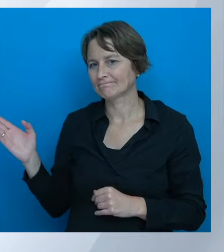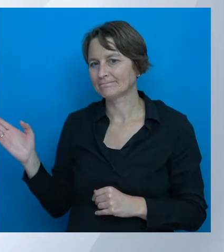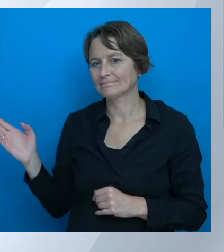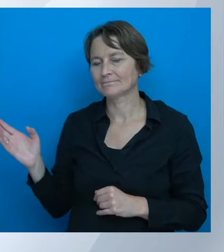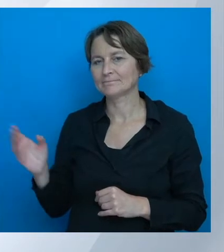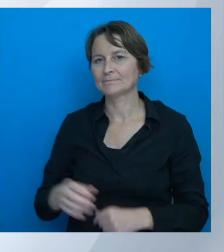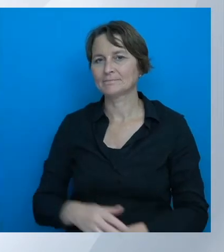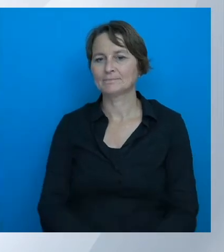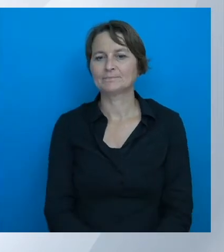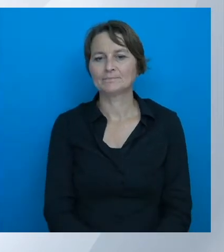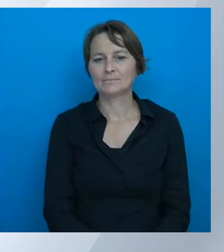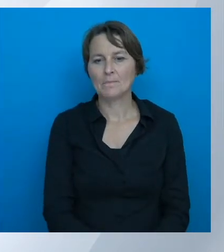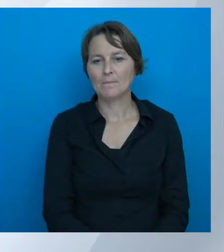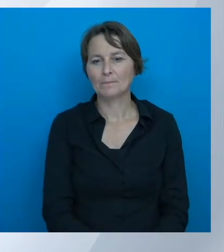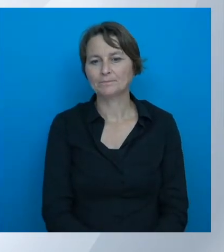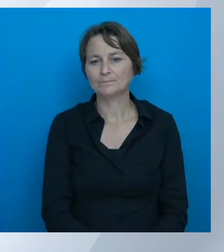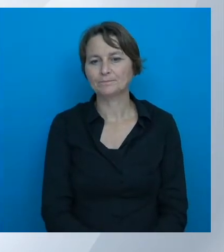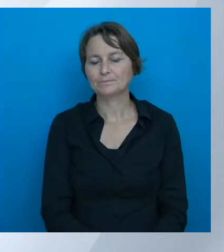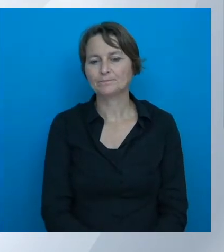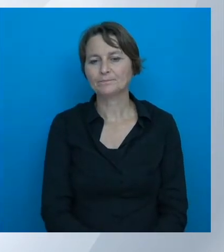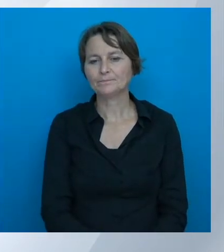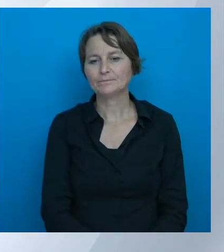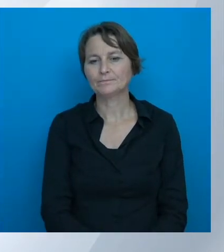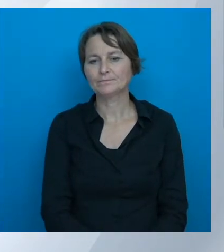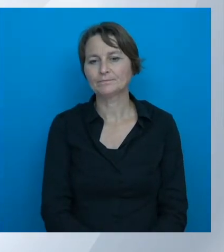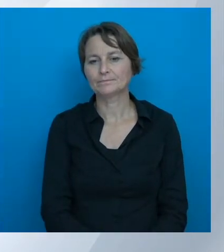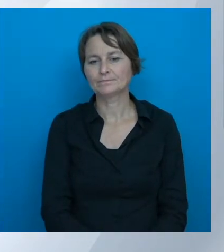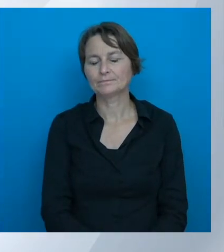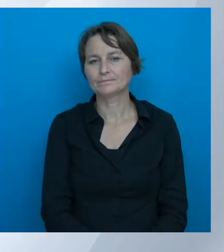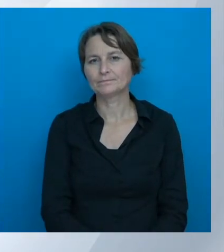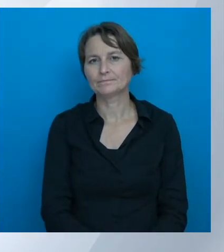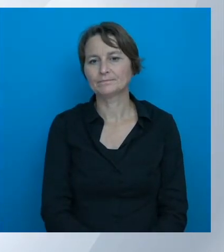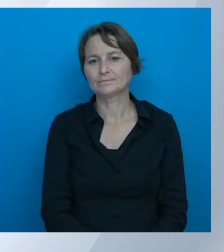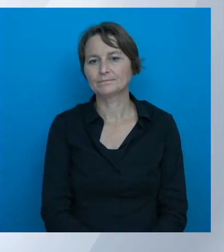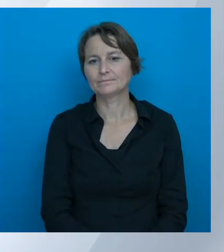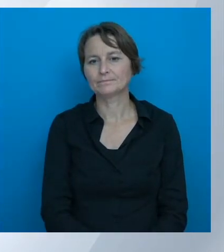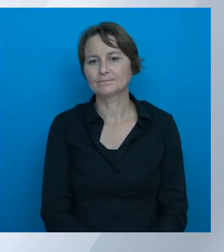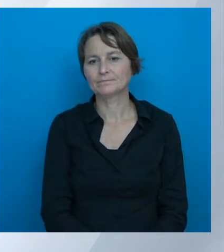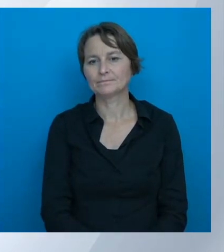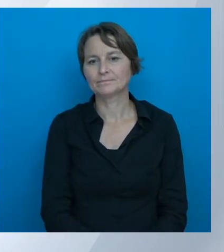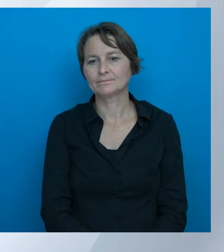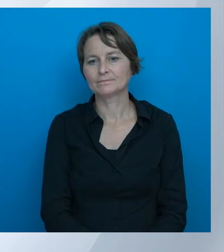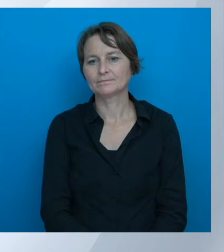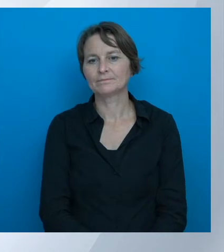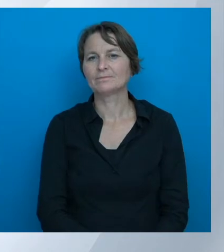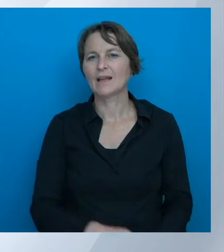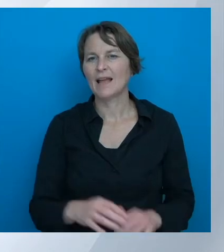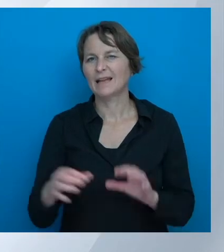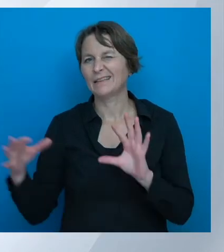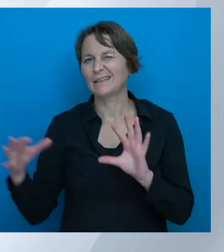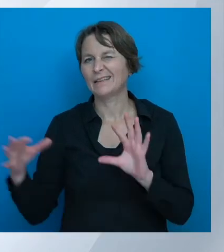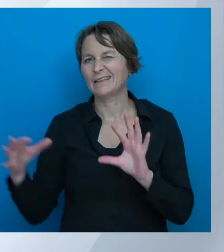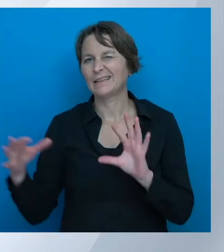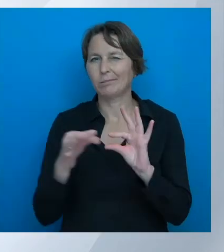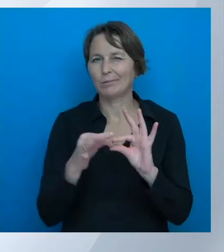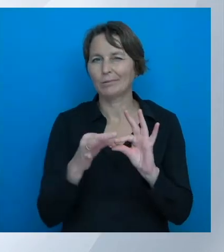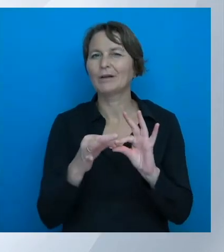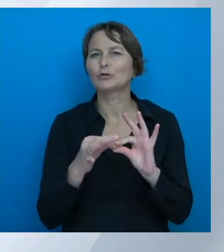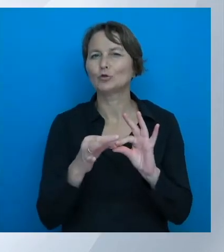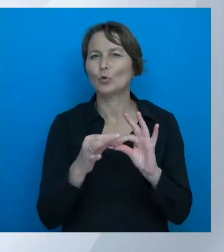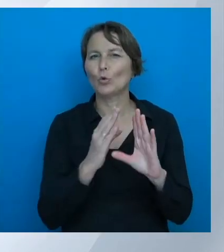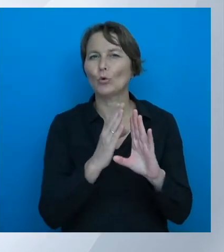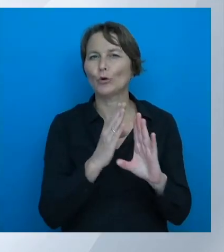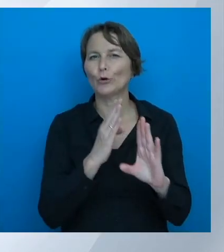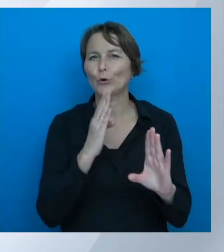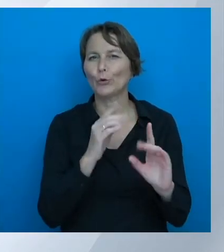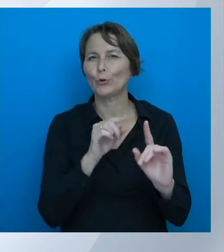queue access, and then we're going to need to write this to a queue. 2 seconds, I just need to find my queue. Here